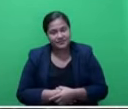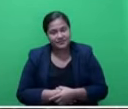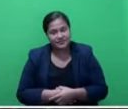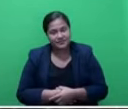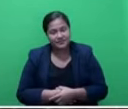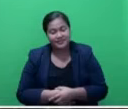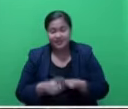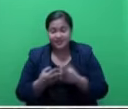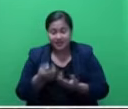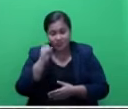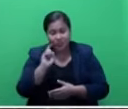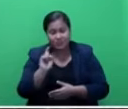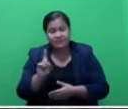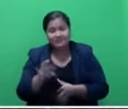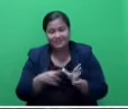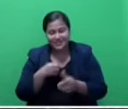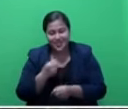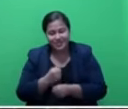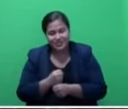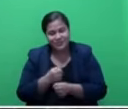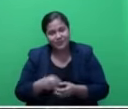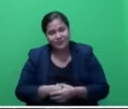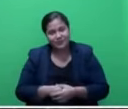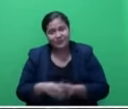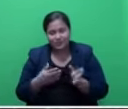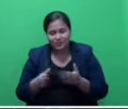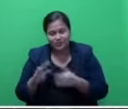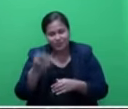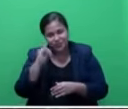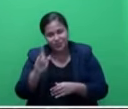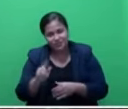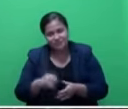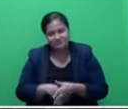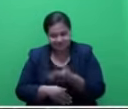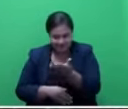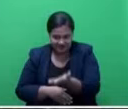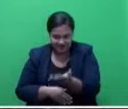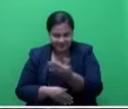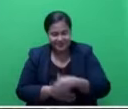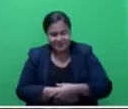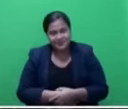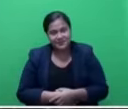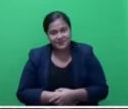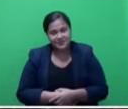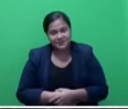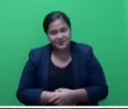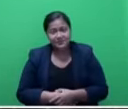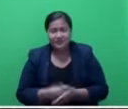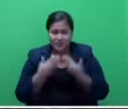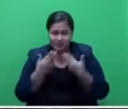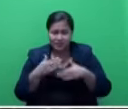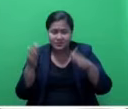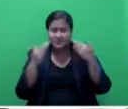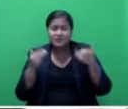I now call upon the Honourable Attorney General to move his motion. You have the floor, sir. Thank you, Mr. Speaker.